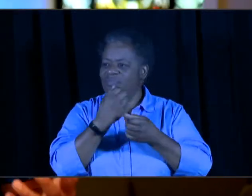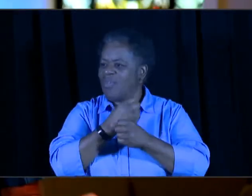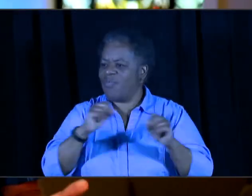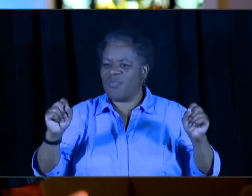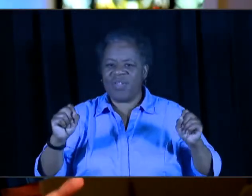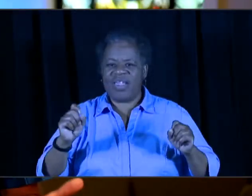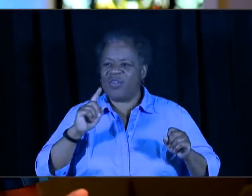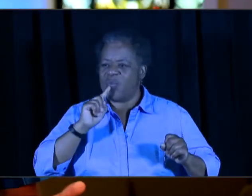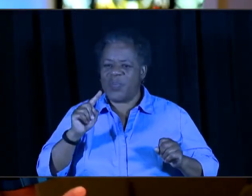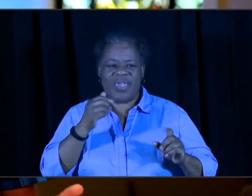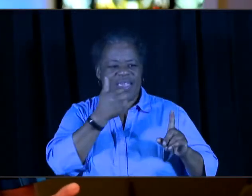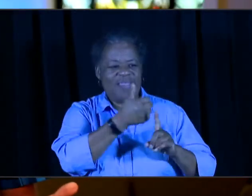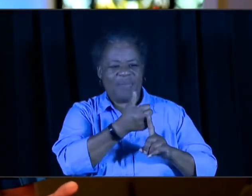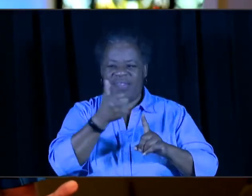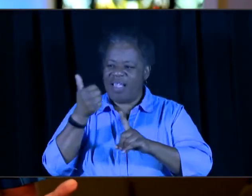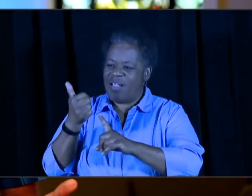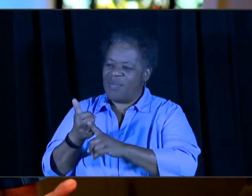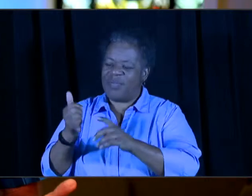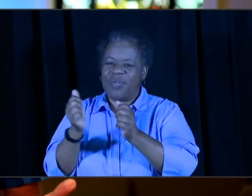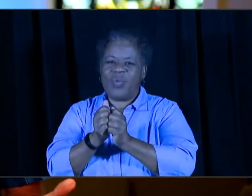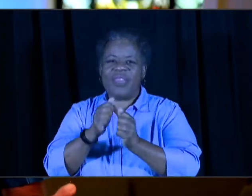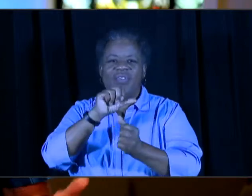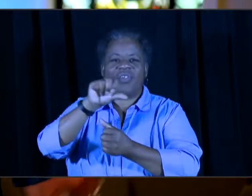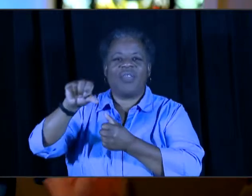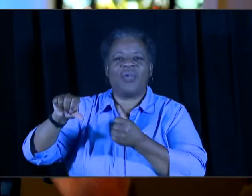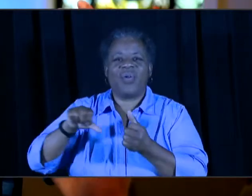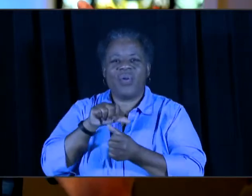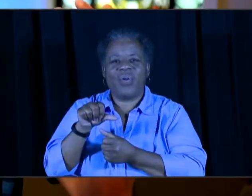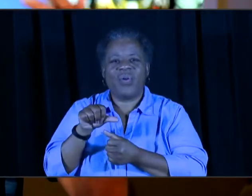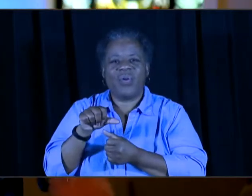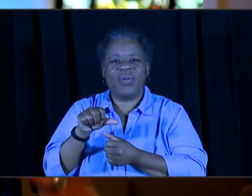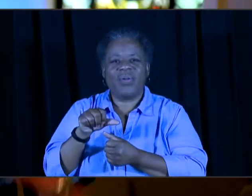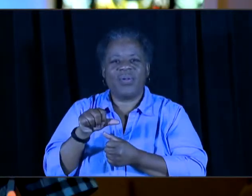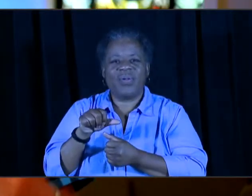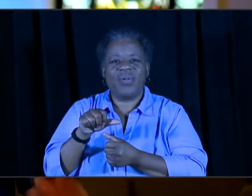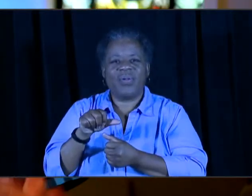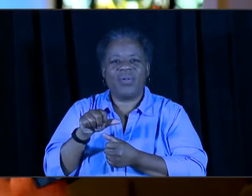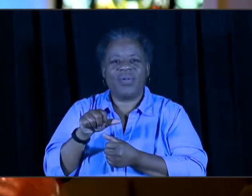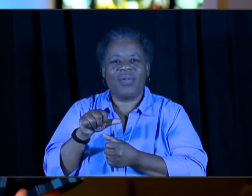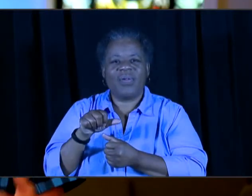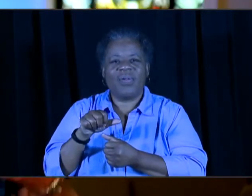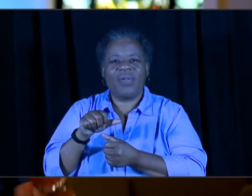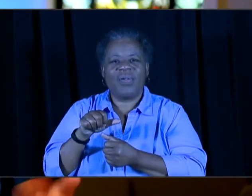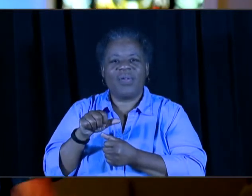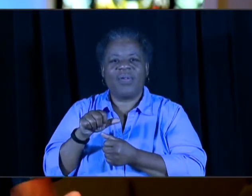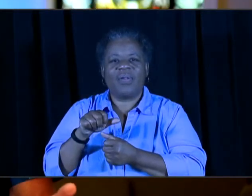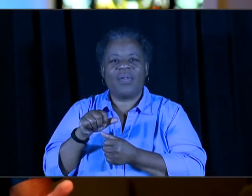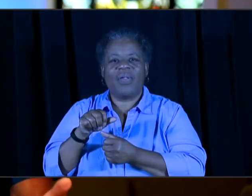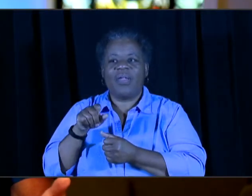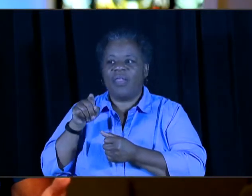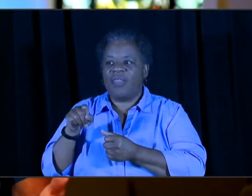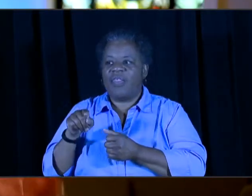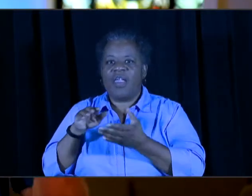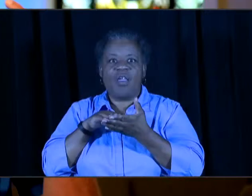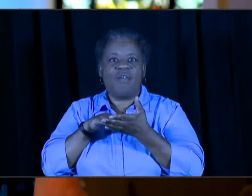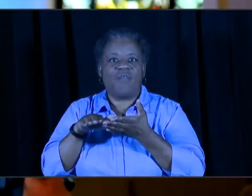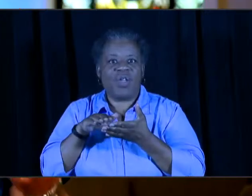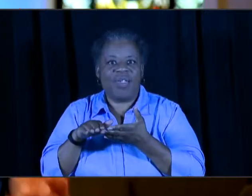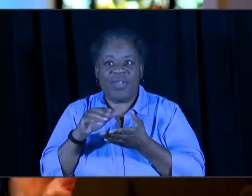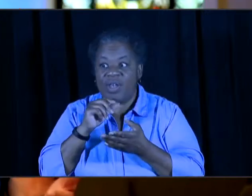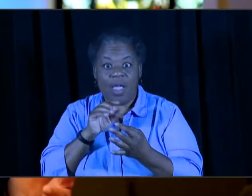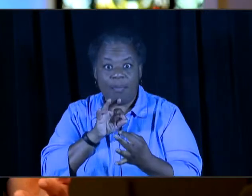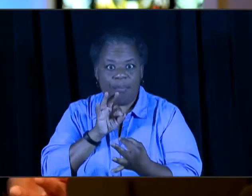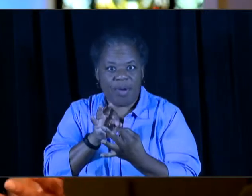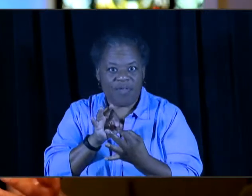be themselves with each other. Their imperfect but forgiven selves. They're free to be